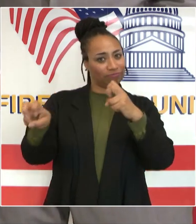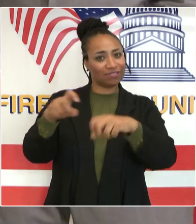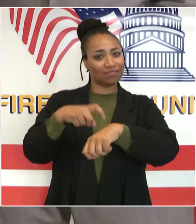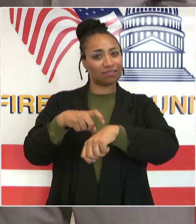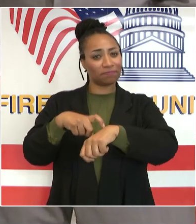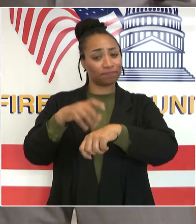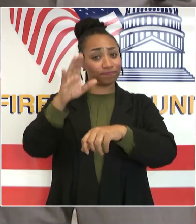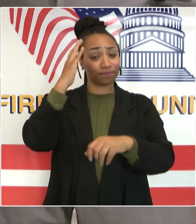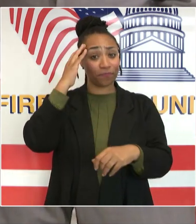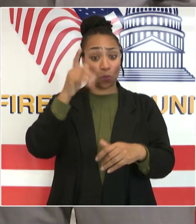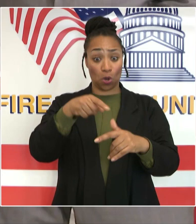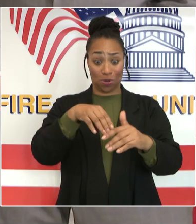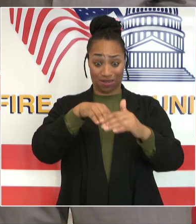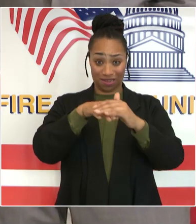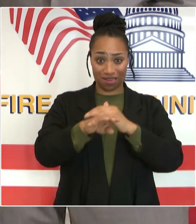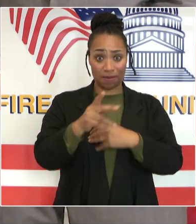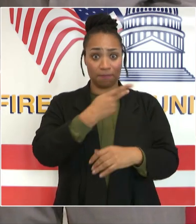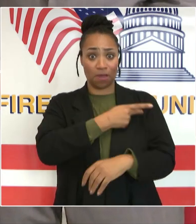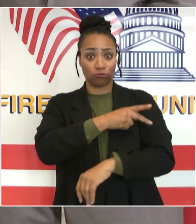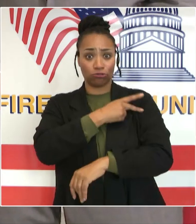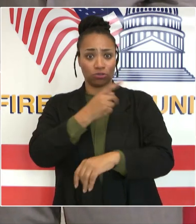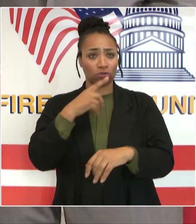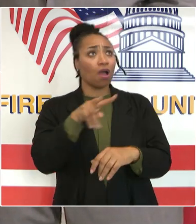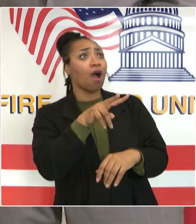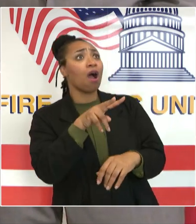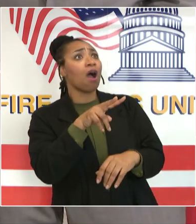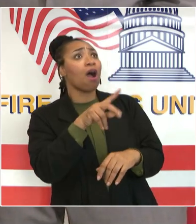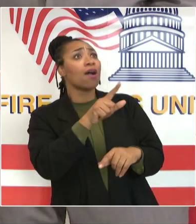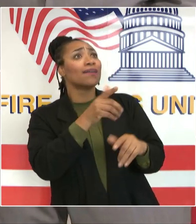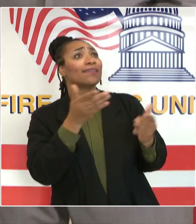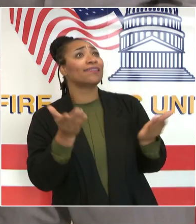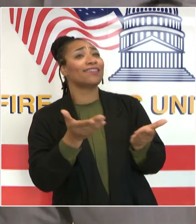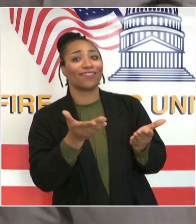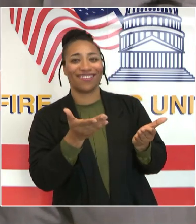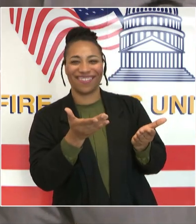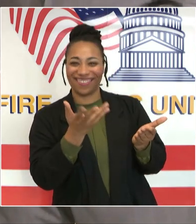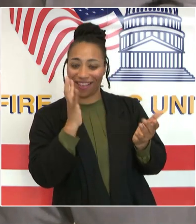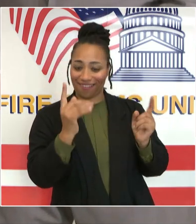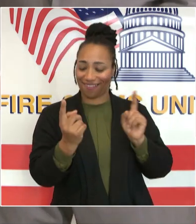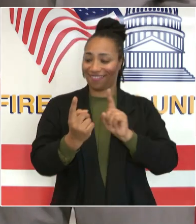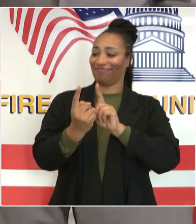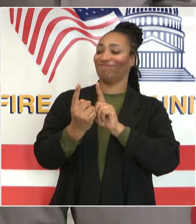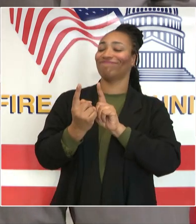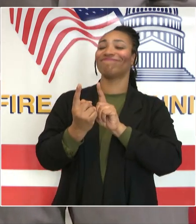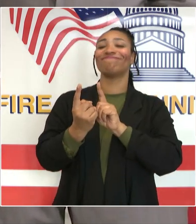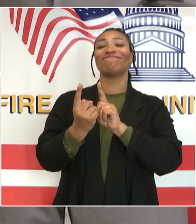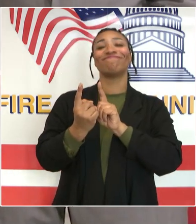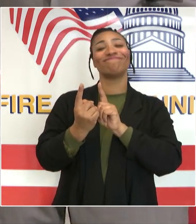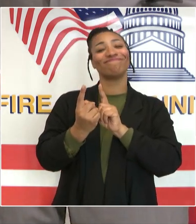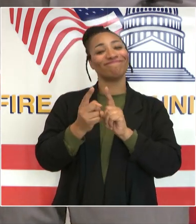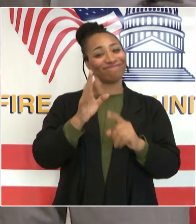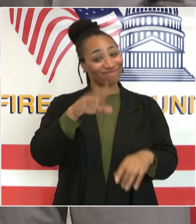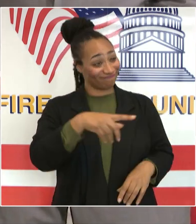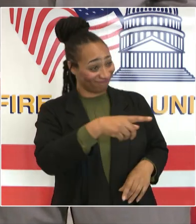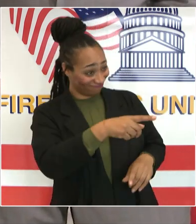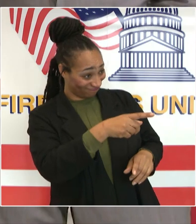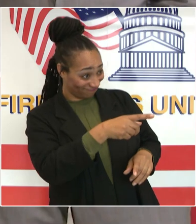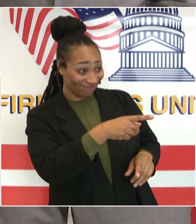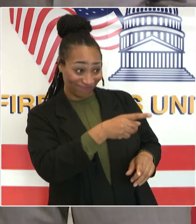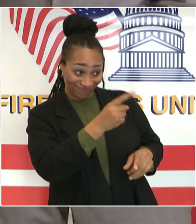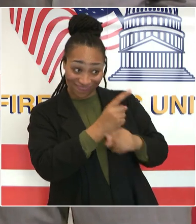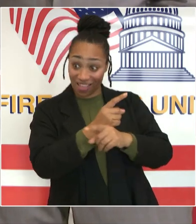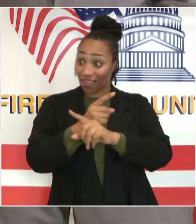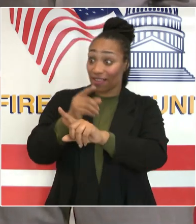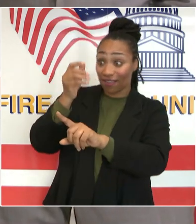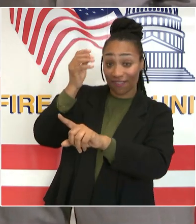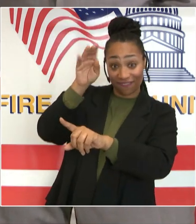they know help has arrived. And so that's the job, right, Chief? Absolutely. That's the job. And so Summer is part